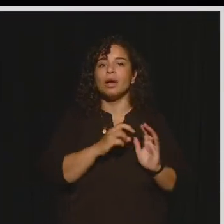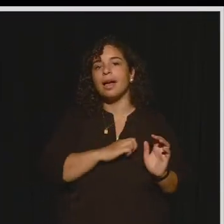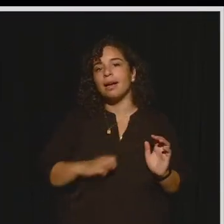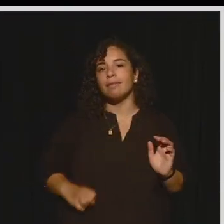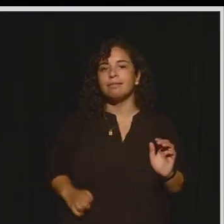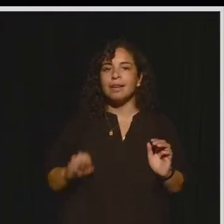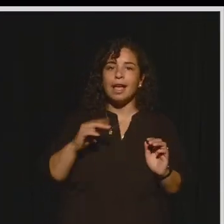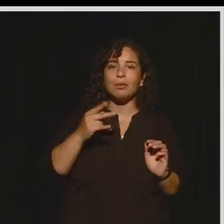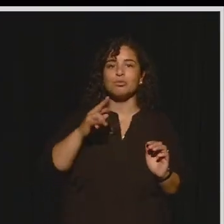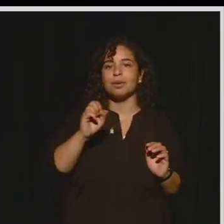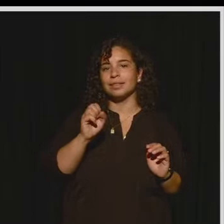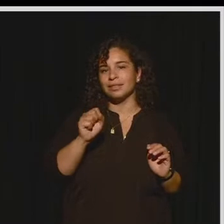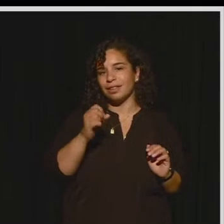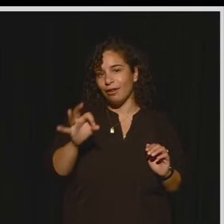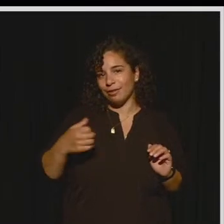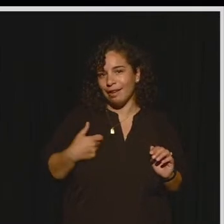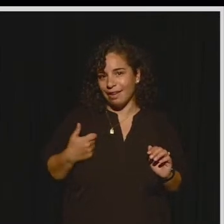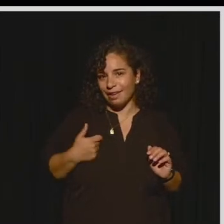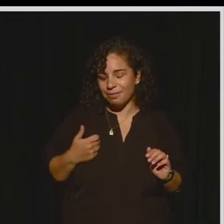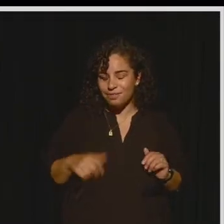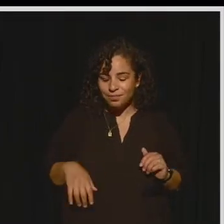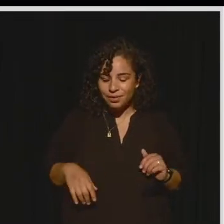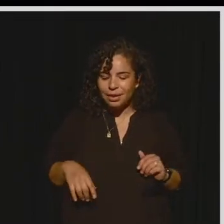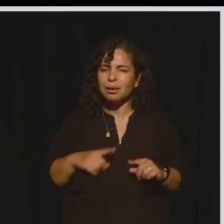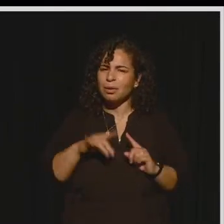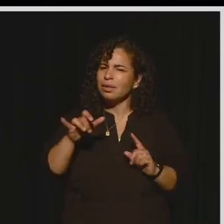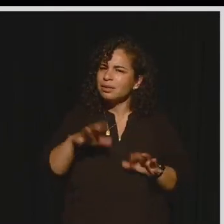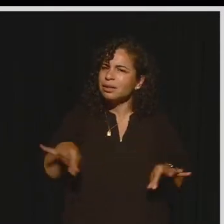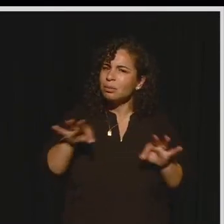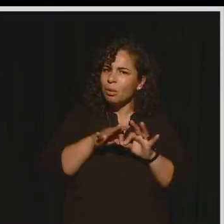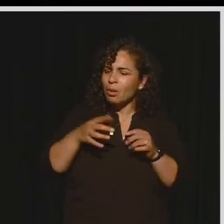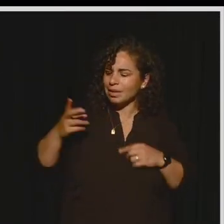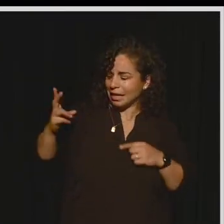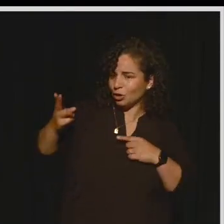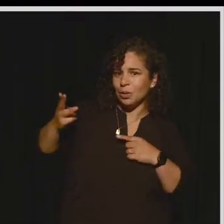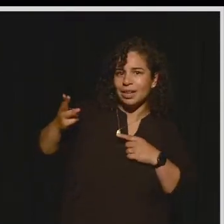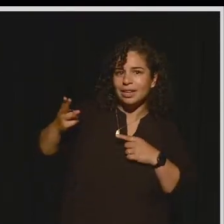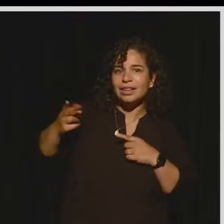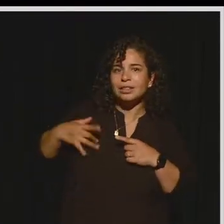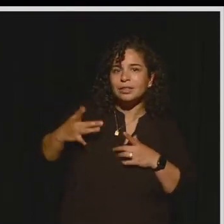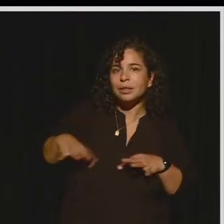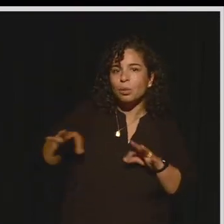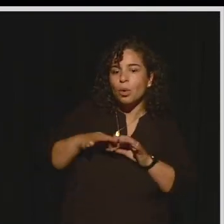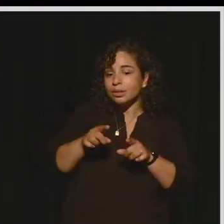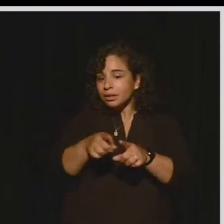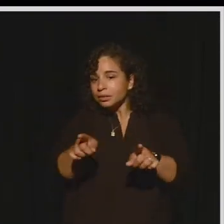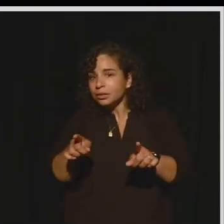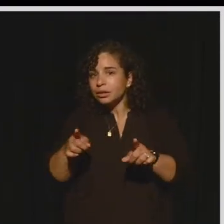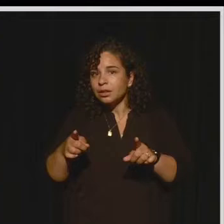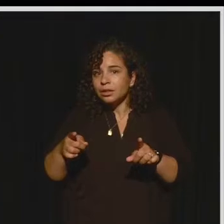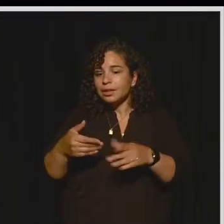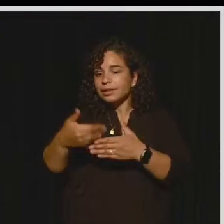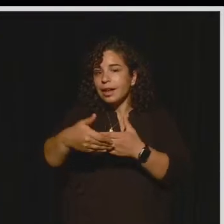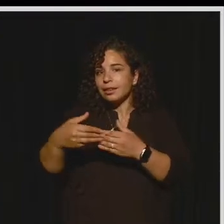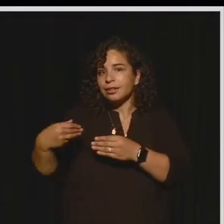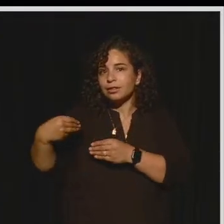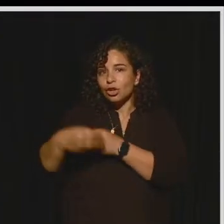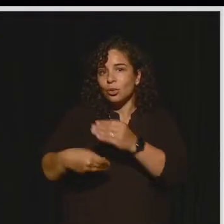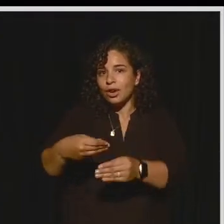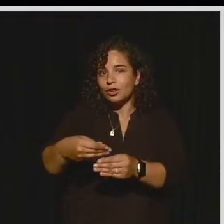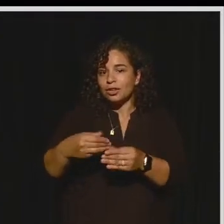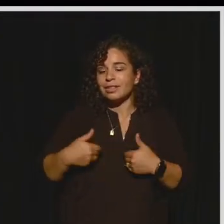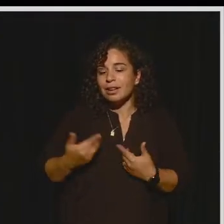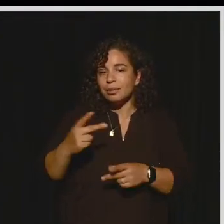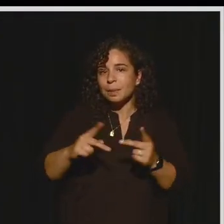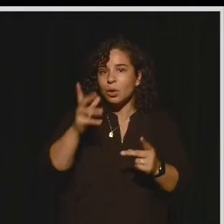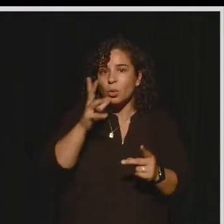of our history that I really hope that some of the younger people take a bit to